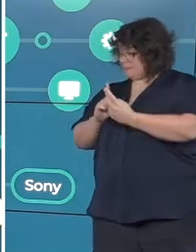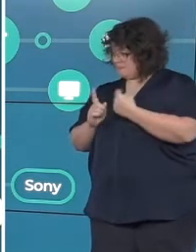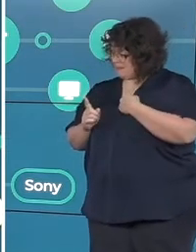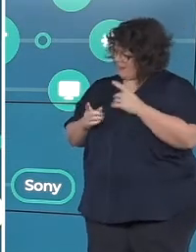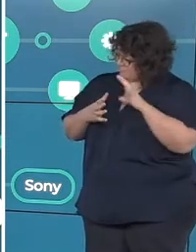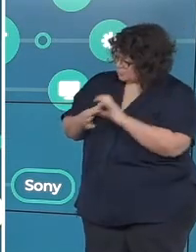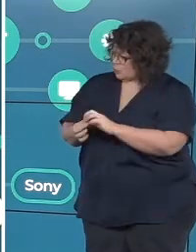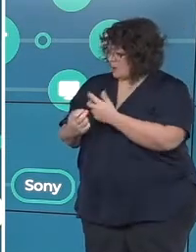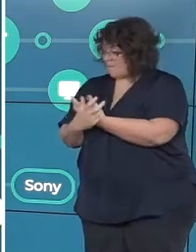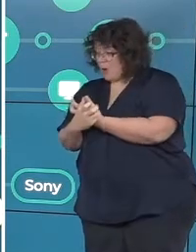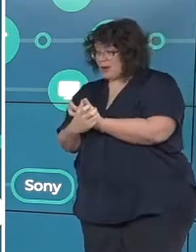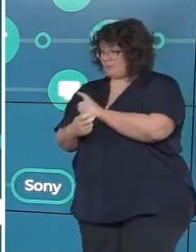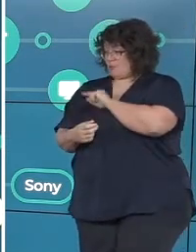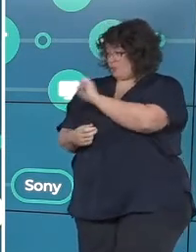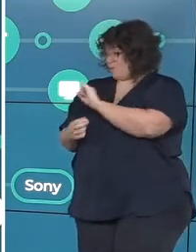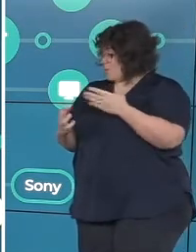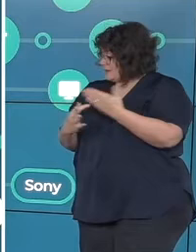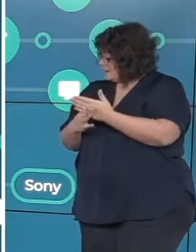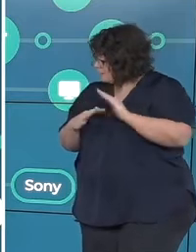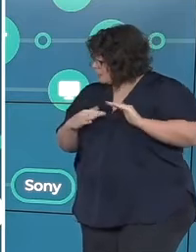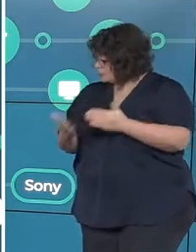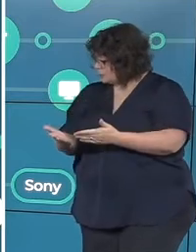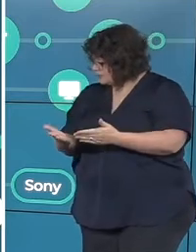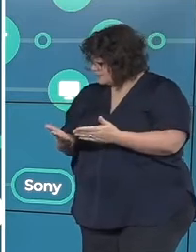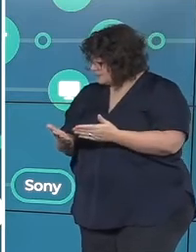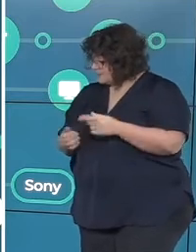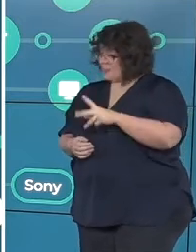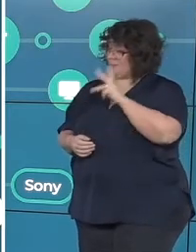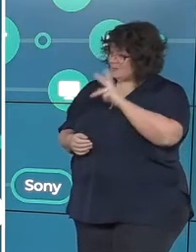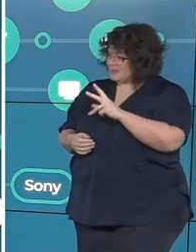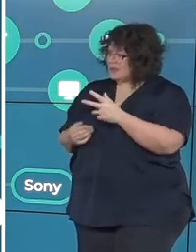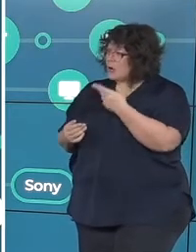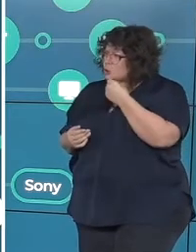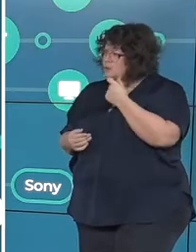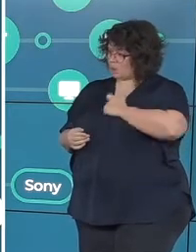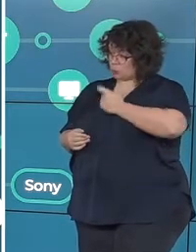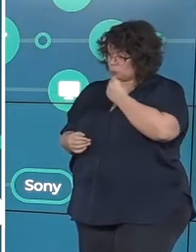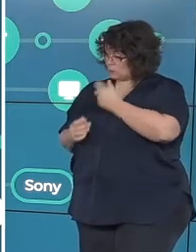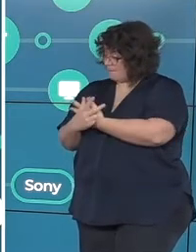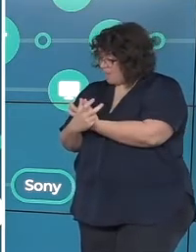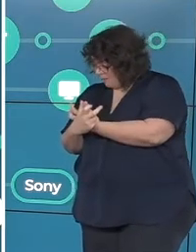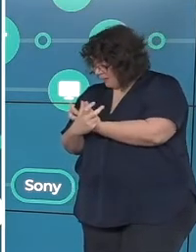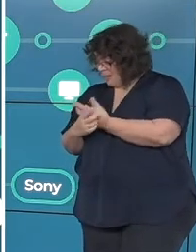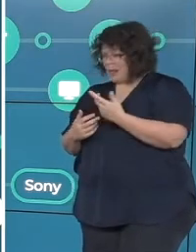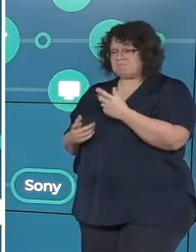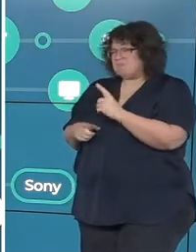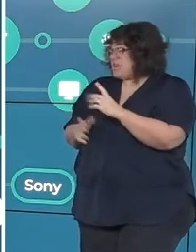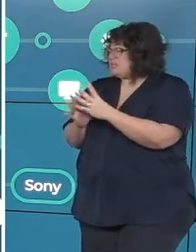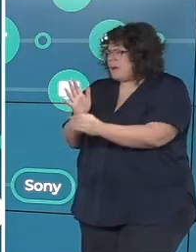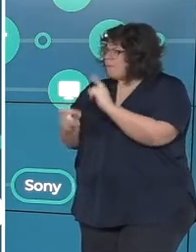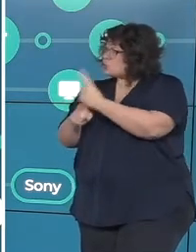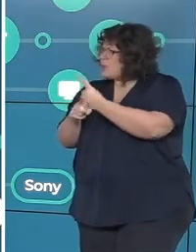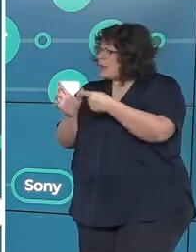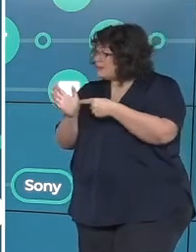it's talking ATMs or high-vis cards or secure messaging that works if you've got a hearing and speech impairment, whatever it might be, and they recognise